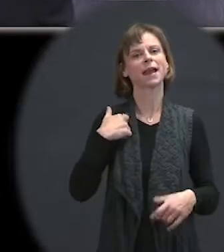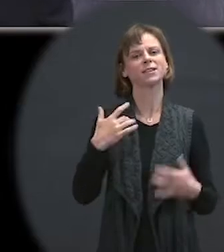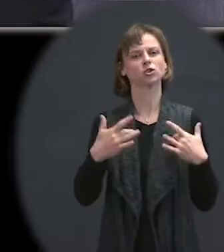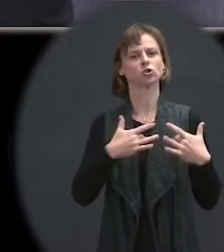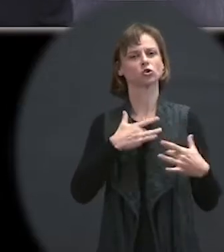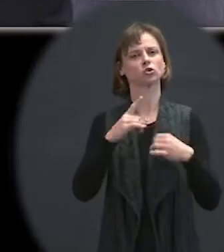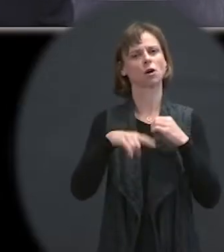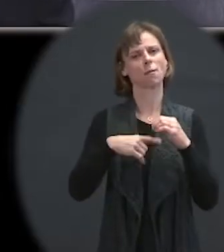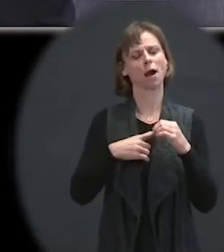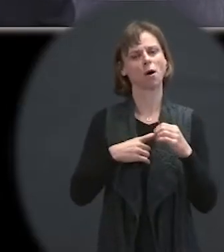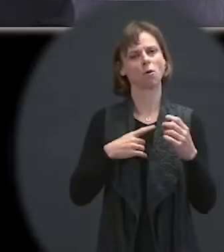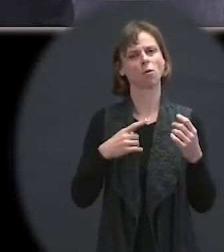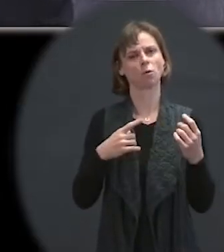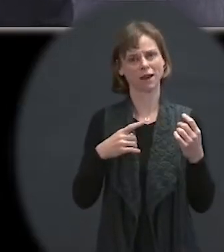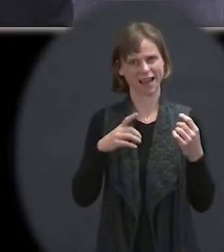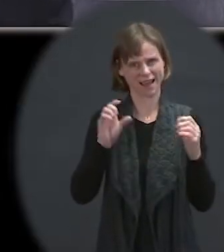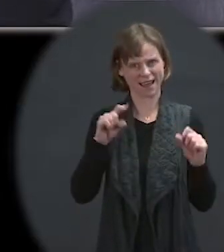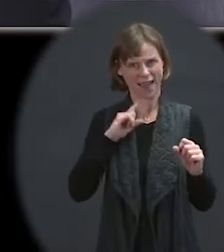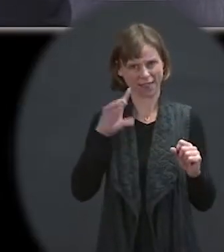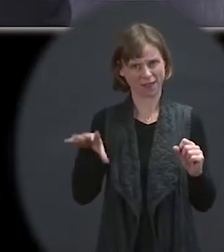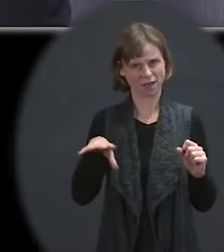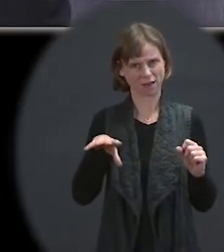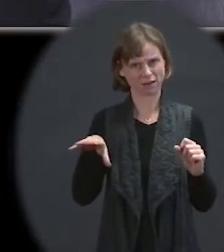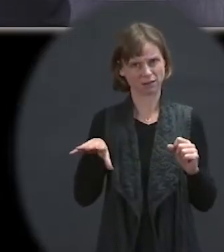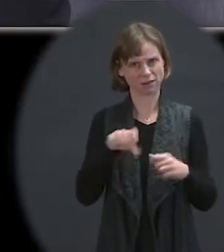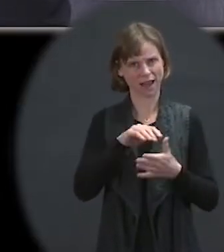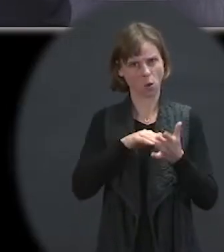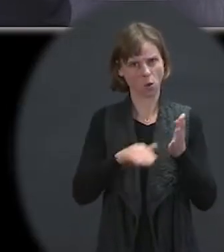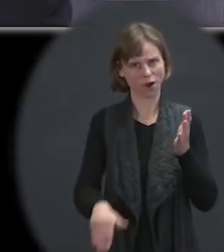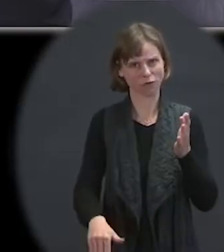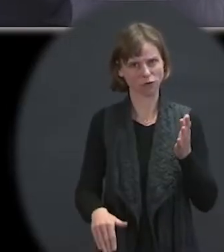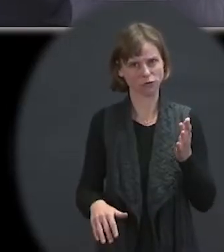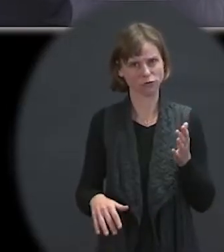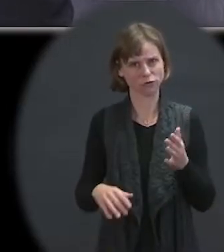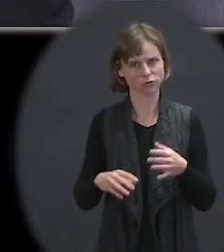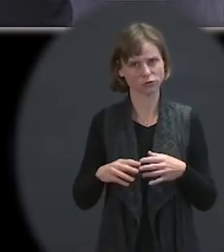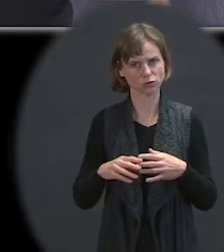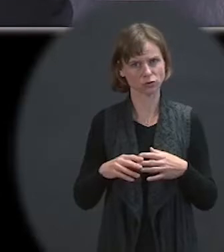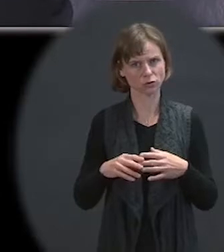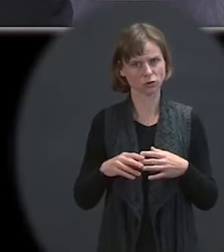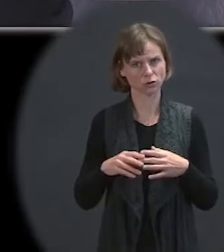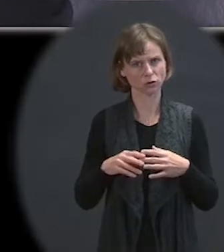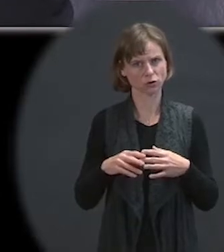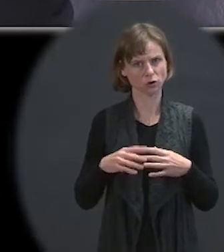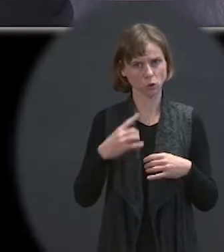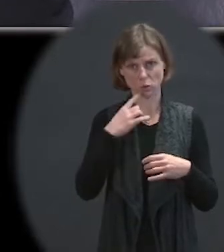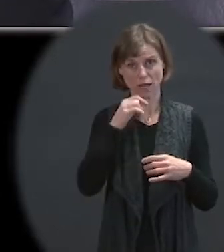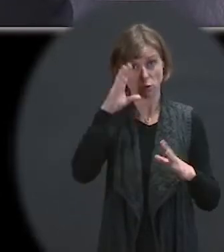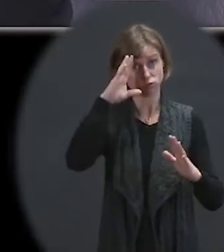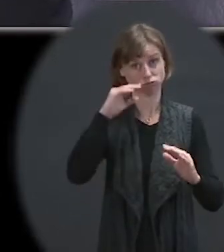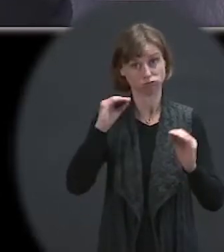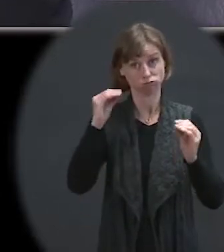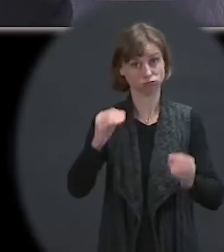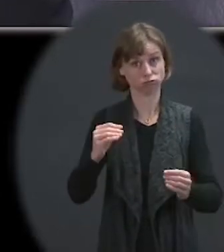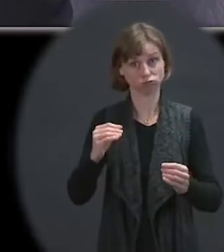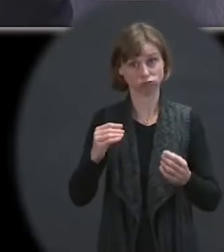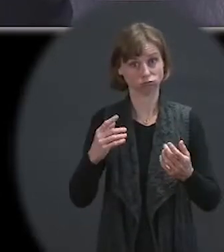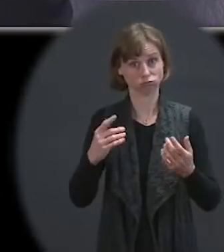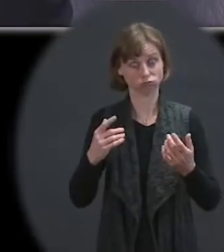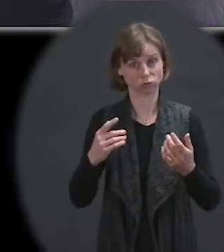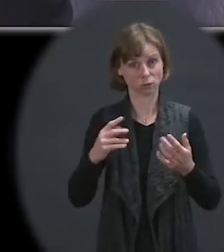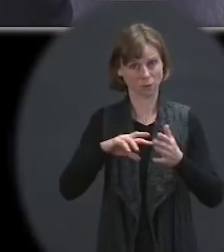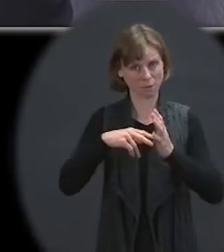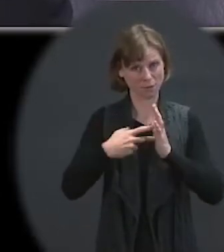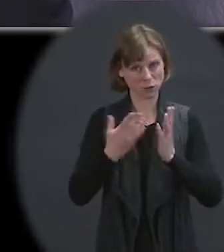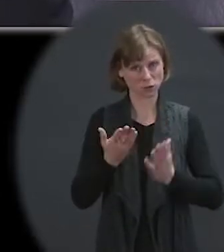whether they would be able to obtain waivers like they did during the Obama administration. So when you said you didn't anticipate any changes to that policy, did you mean to suggest